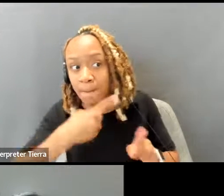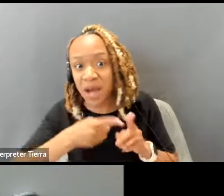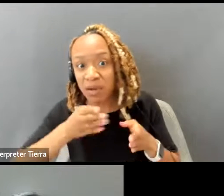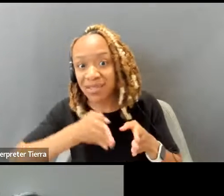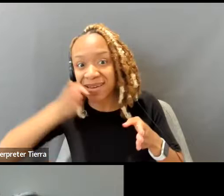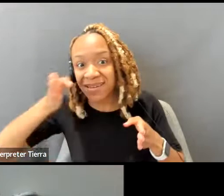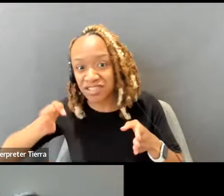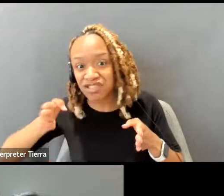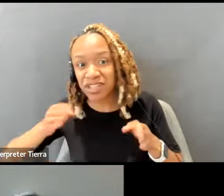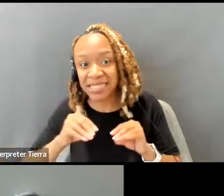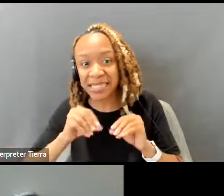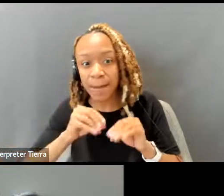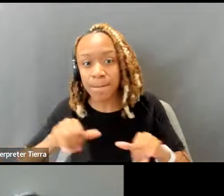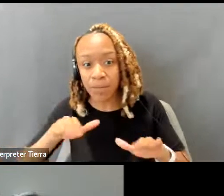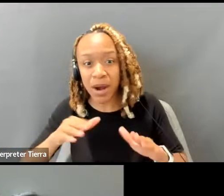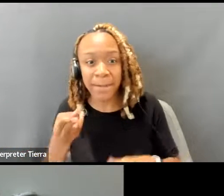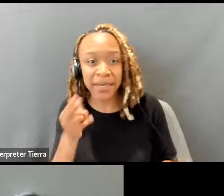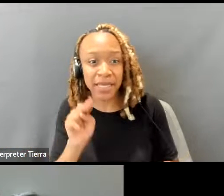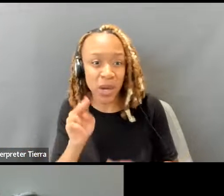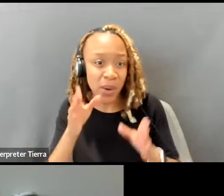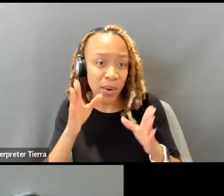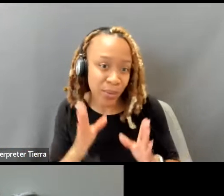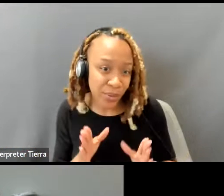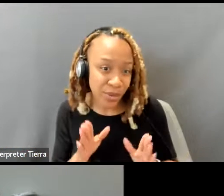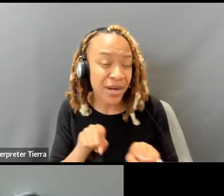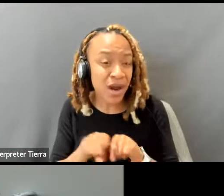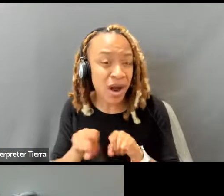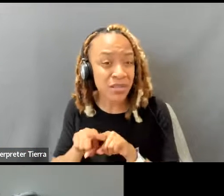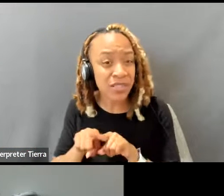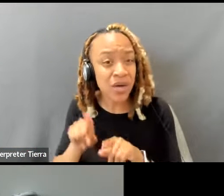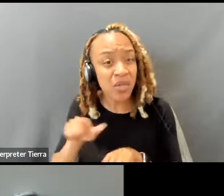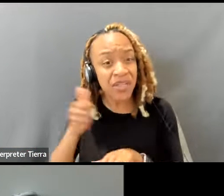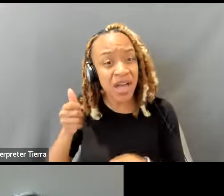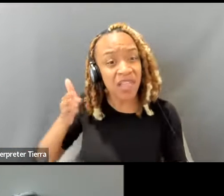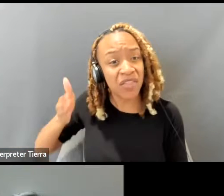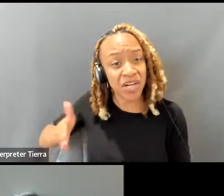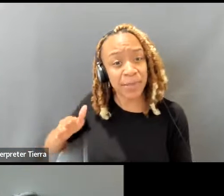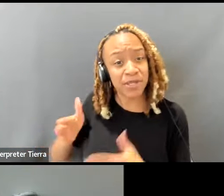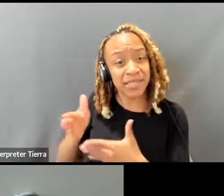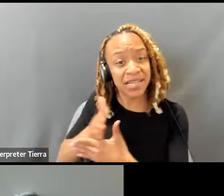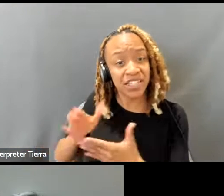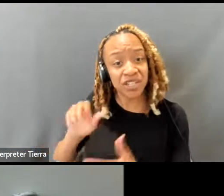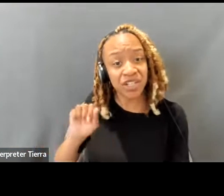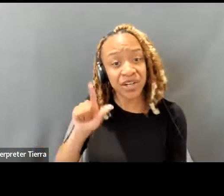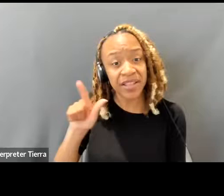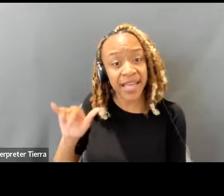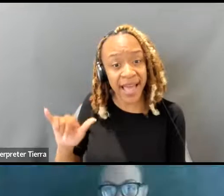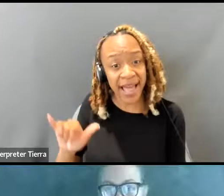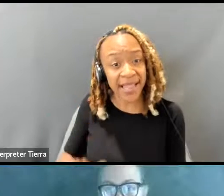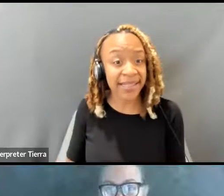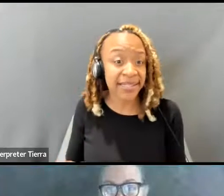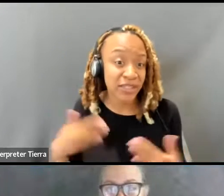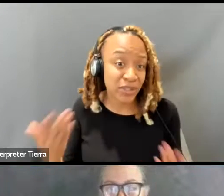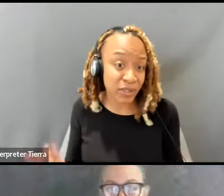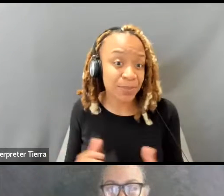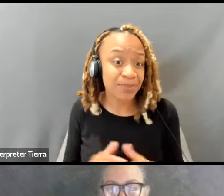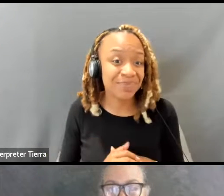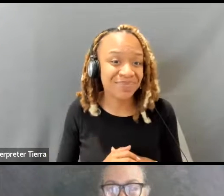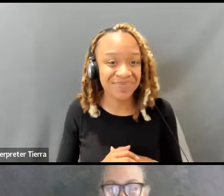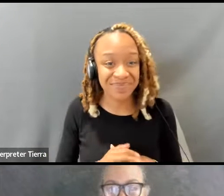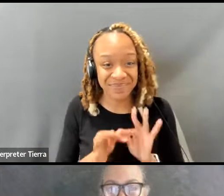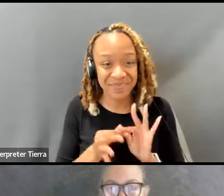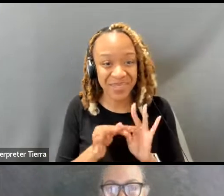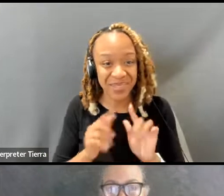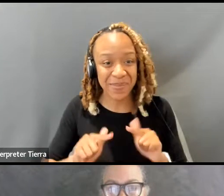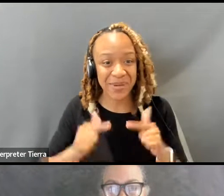owner, or even the alley neighbors as well. So I can reach out to